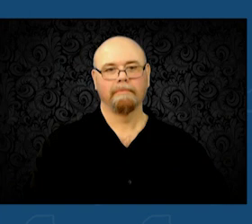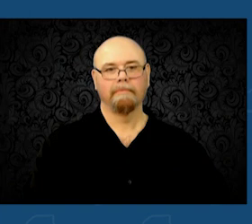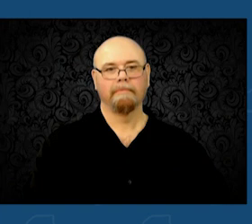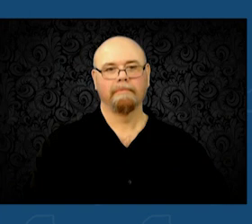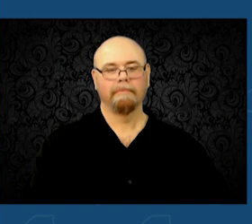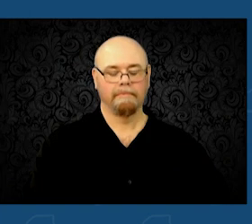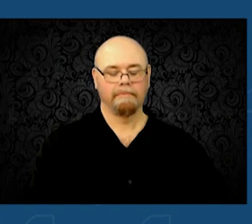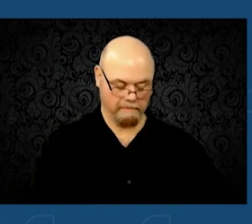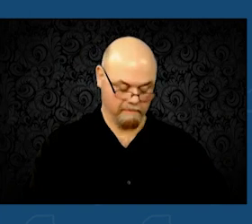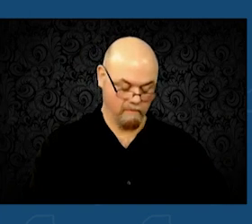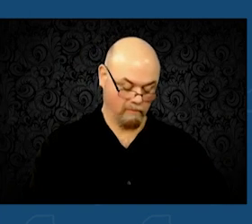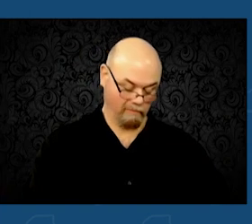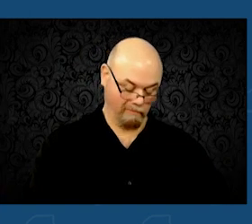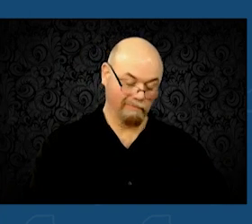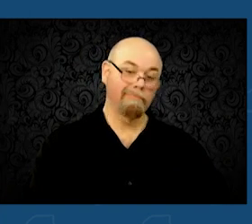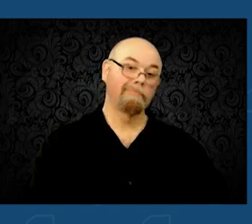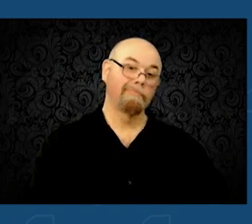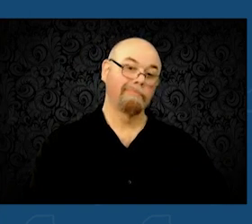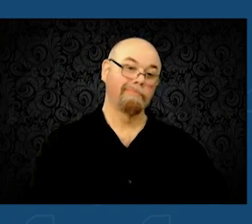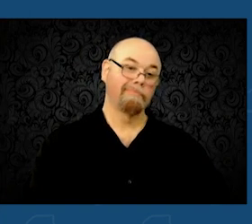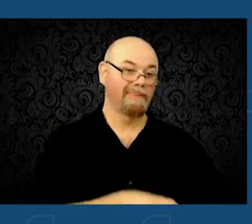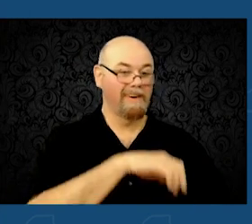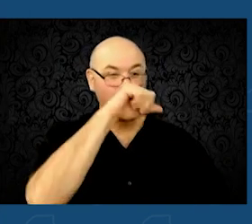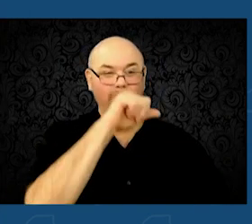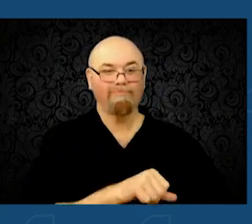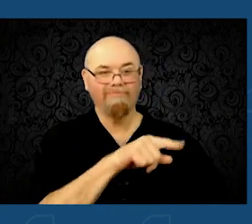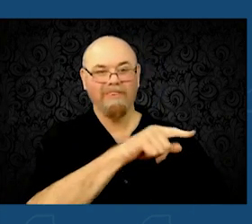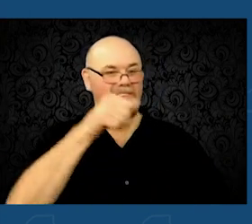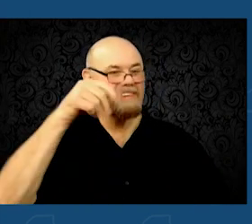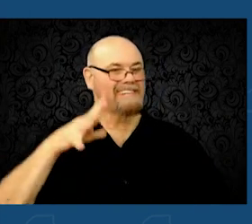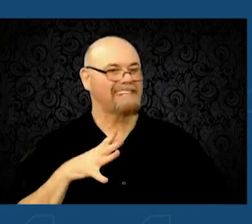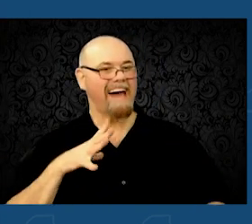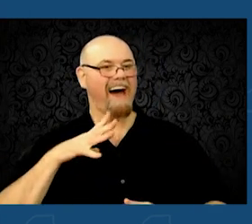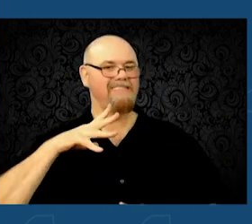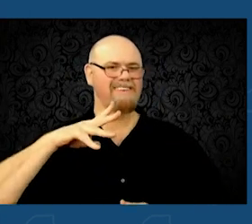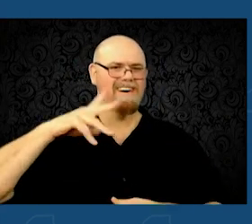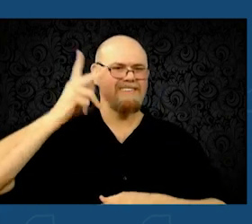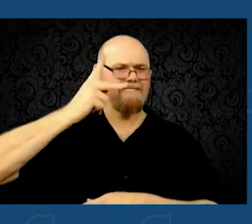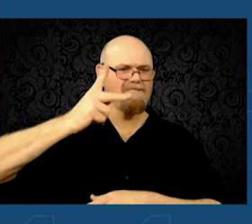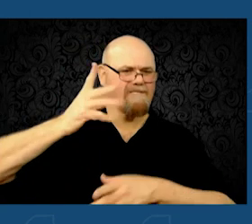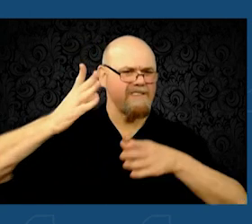You gotta love a guy who quotes the great philosopher Marv Levy